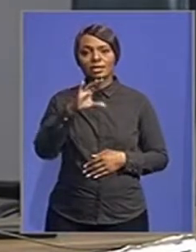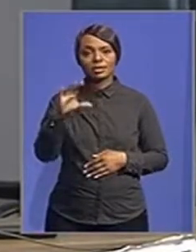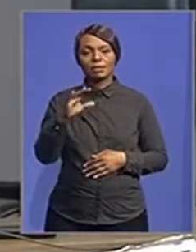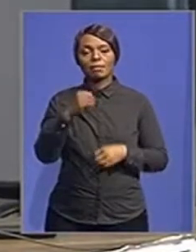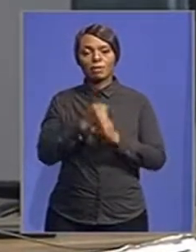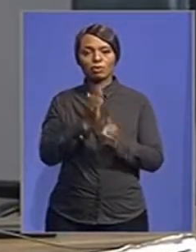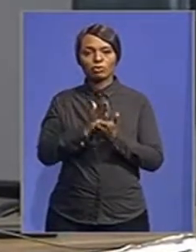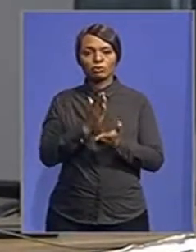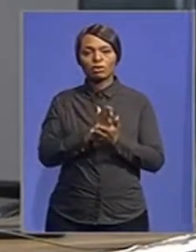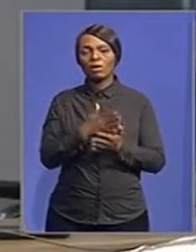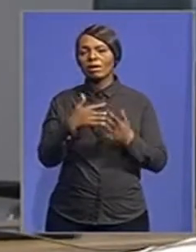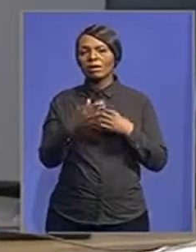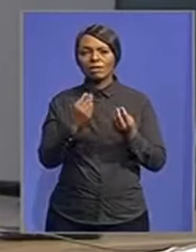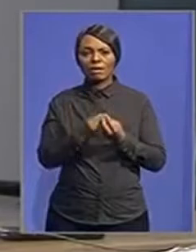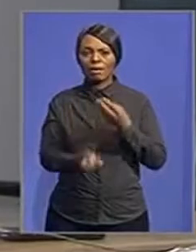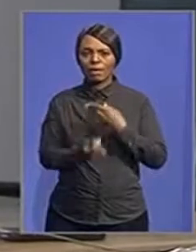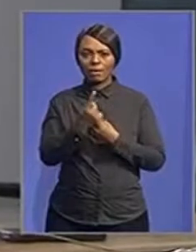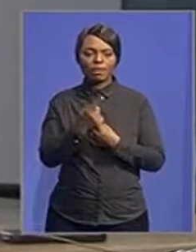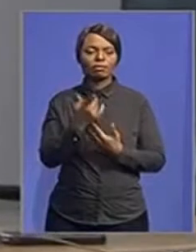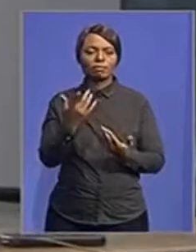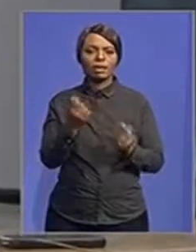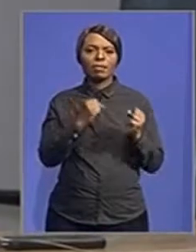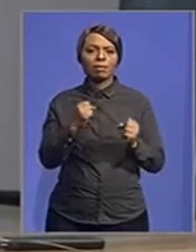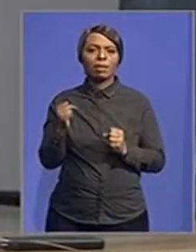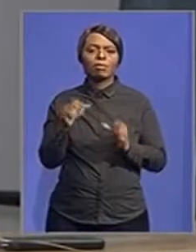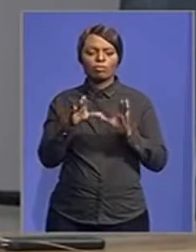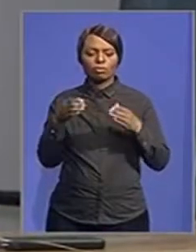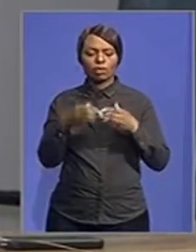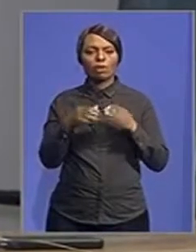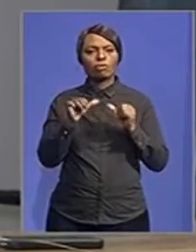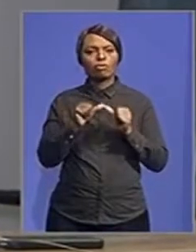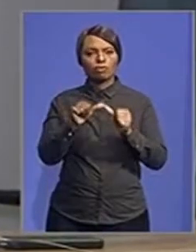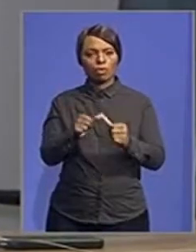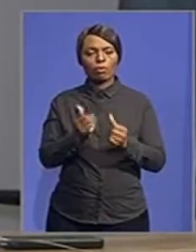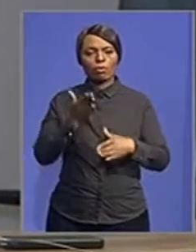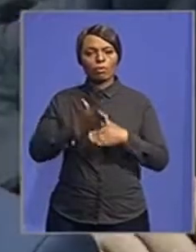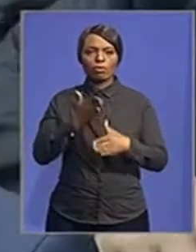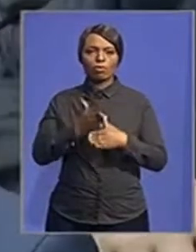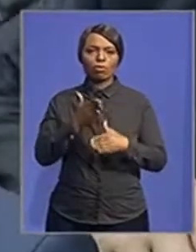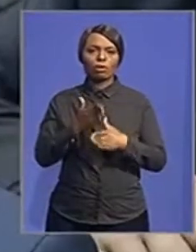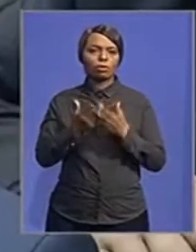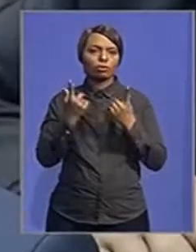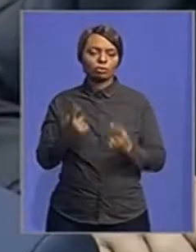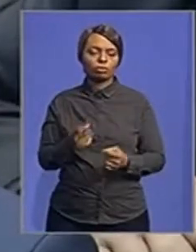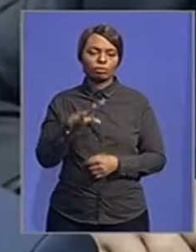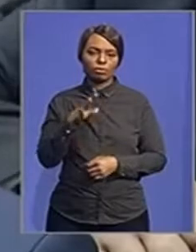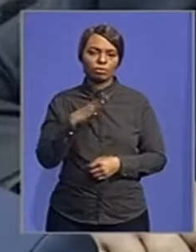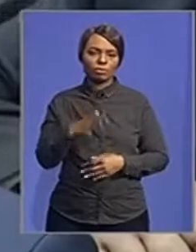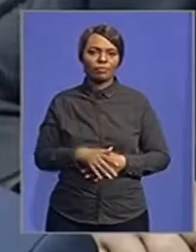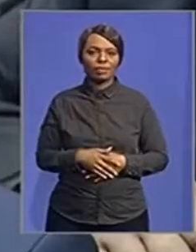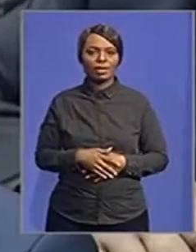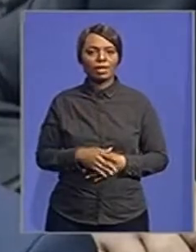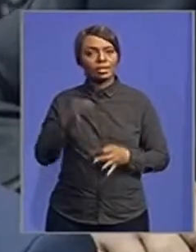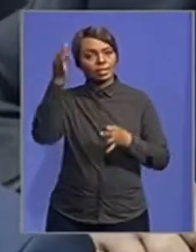still have got functional structures on the ground. We could still be able to do the work that we need to be doing. Mabapi le qeto ena